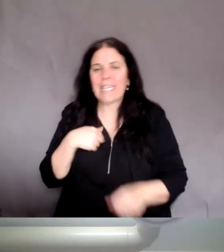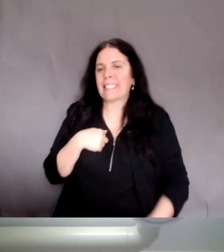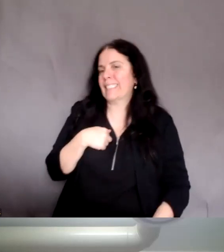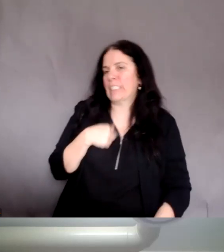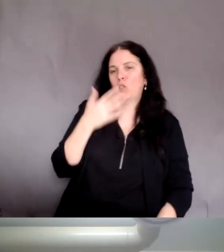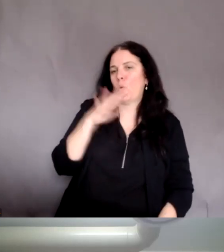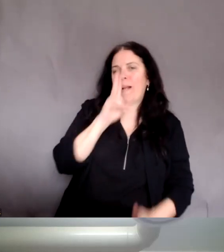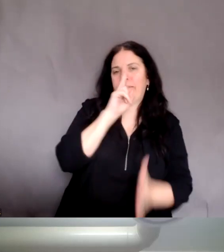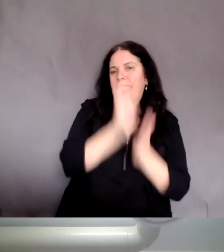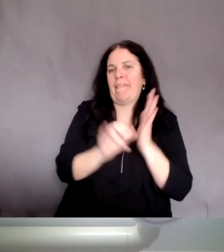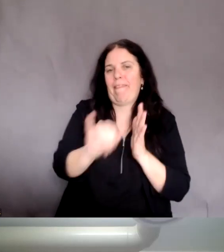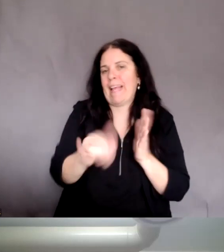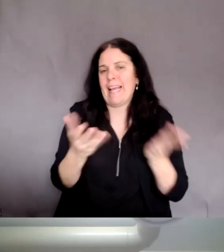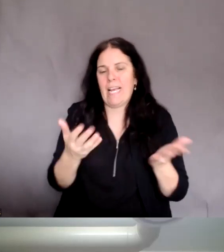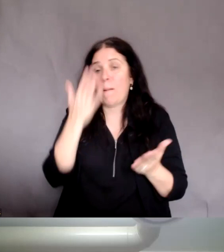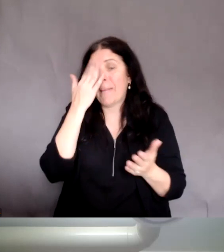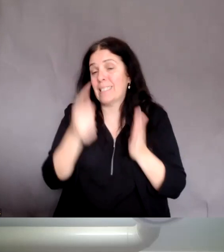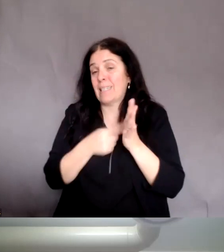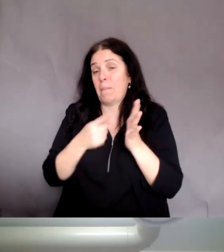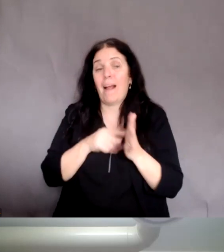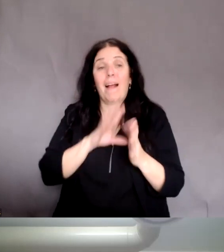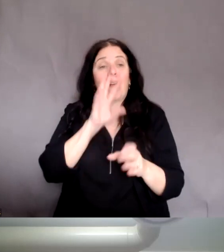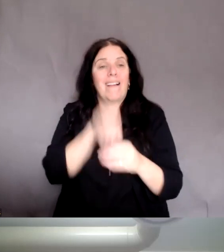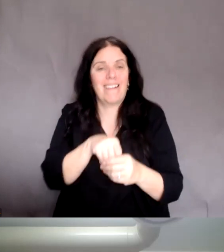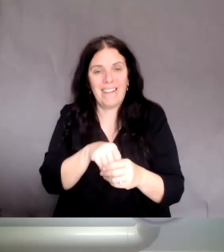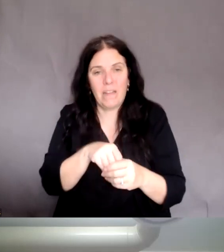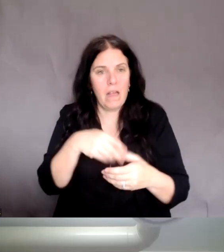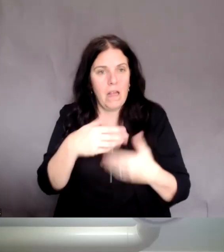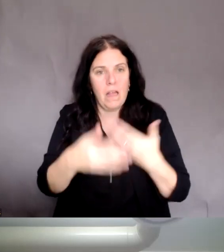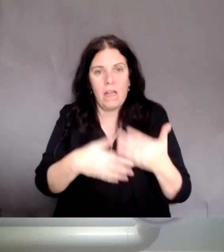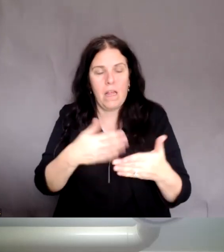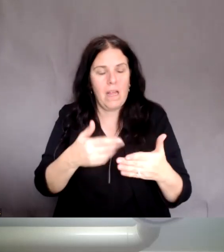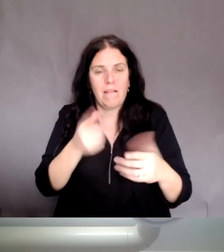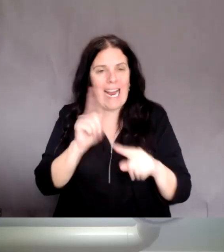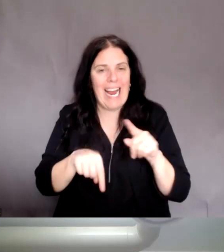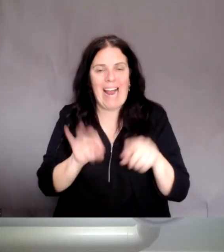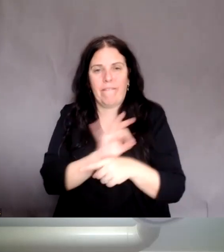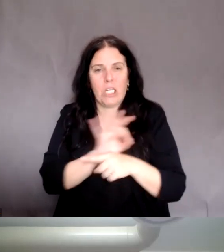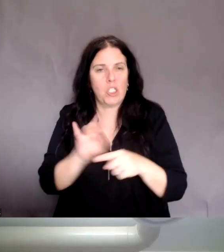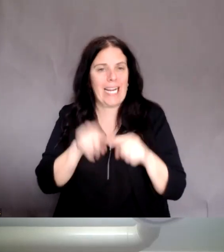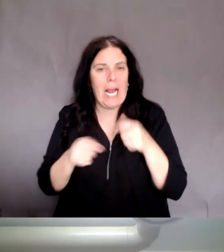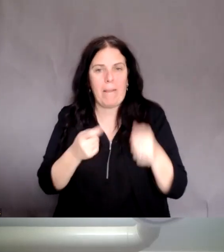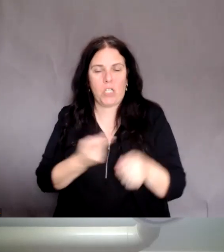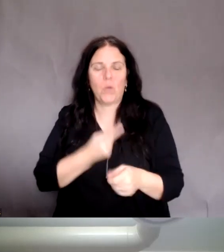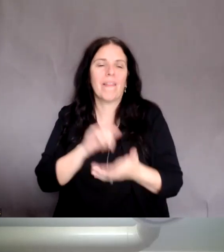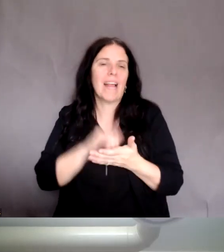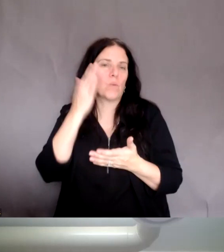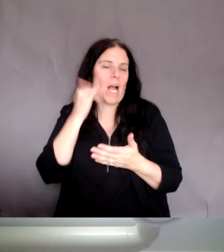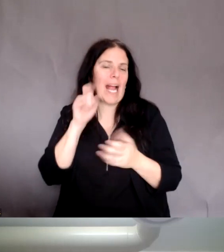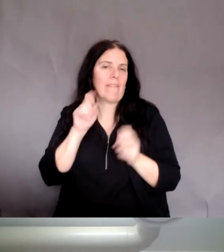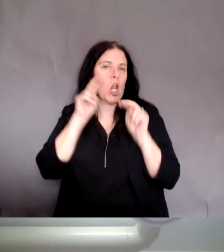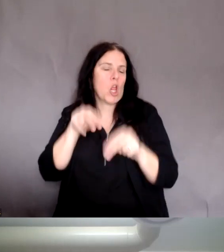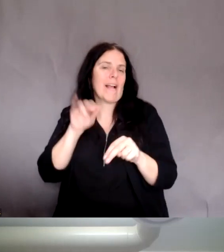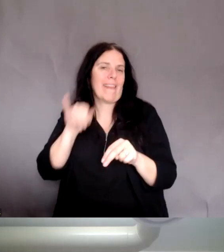down a road that is just not functional, that we can't manage on our own, which is why we have to start looking at this